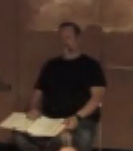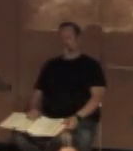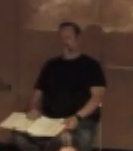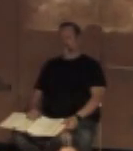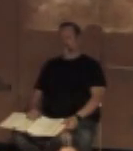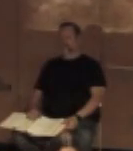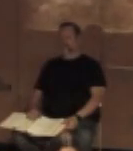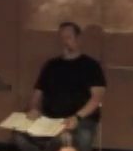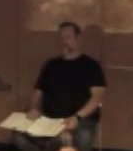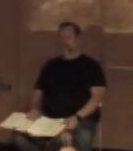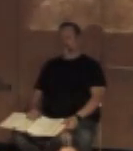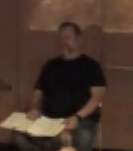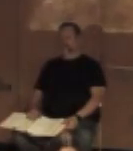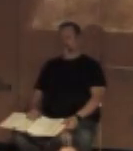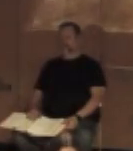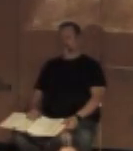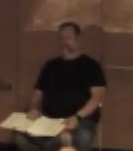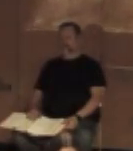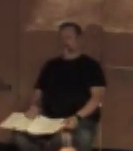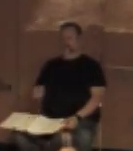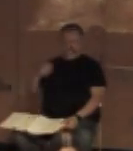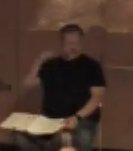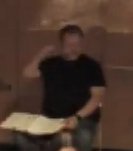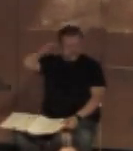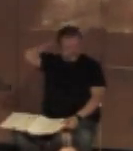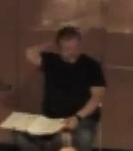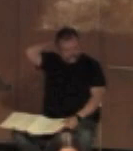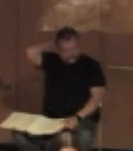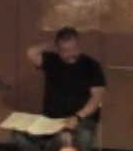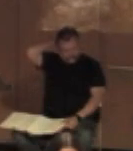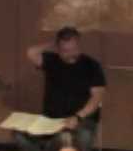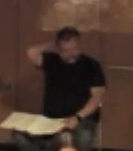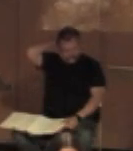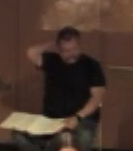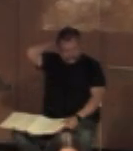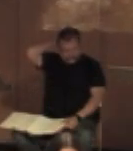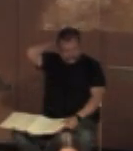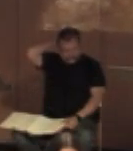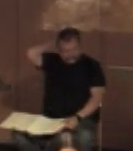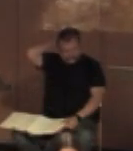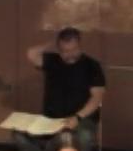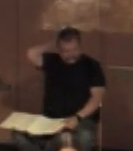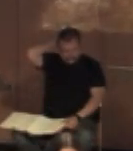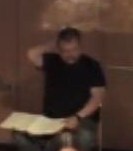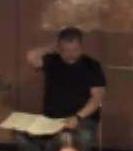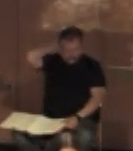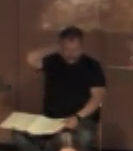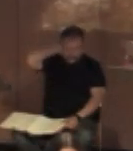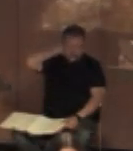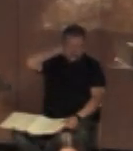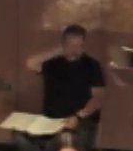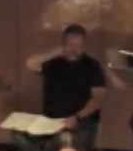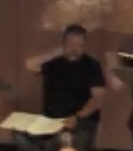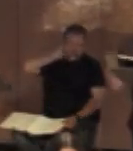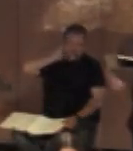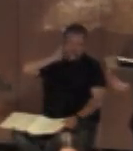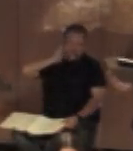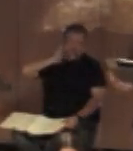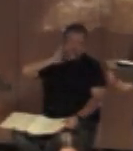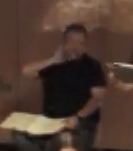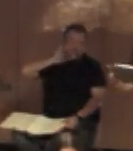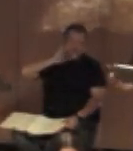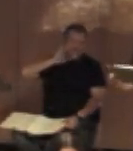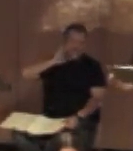Johannes and carsten walk out into the space they stop and stand there pause the nurse comes in she goes over to the